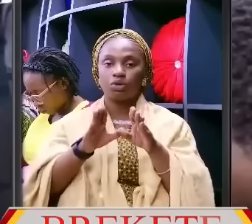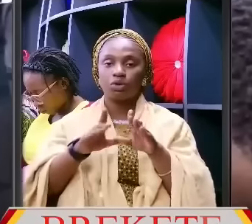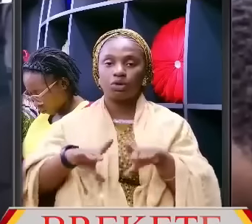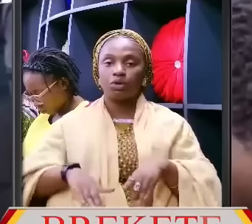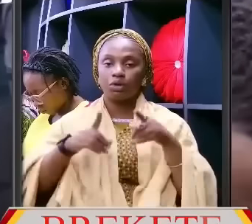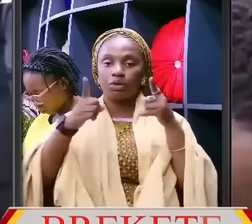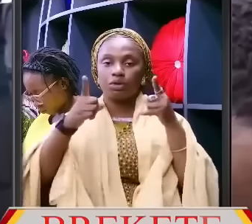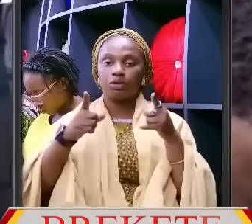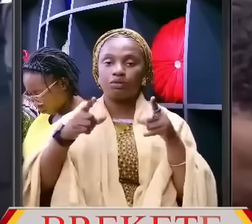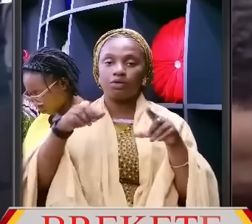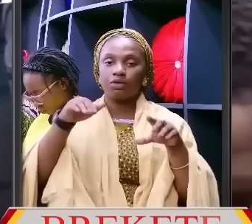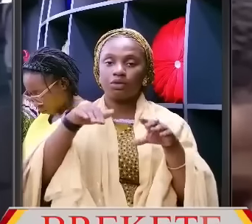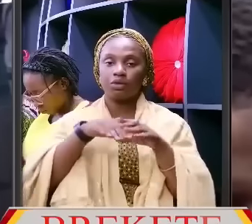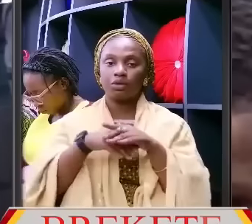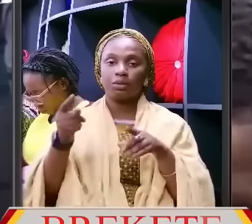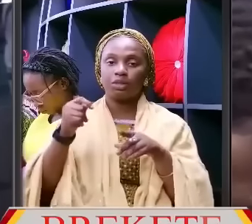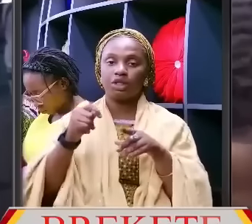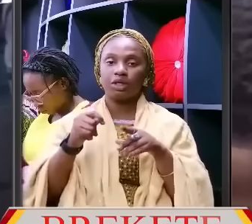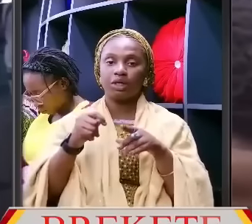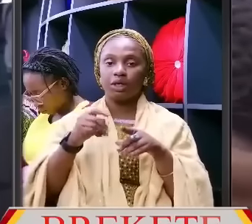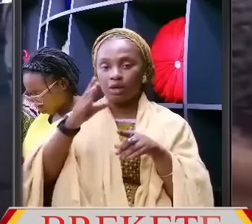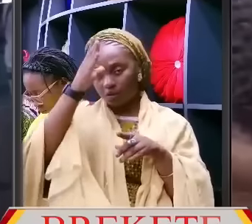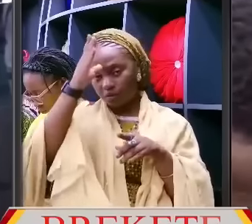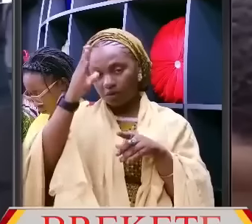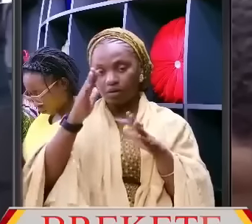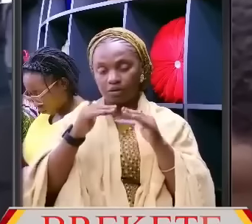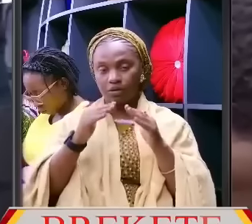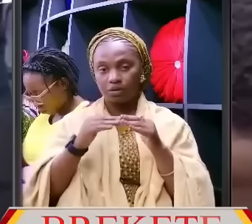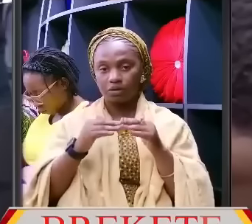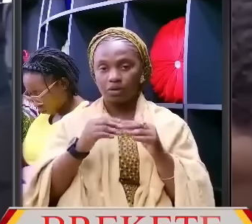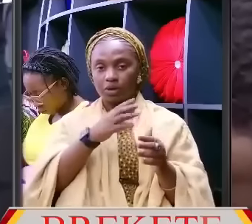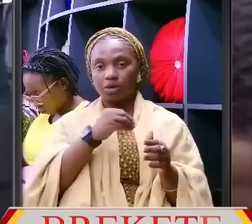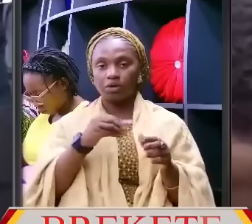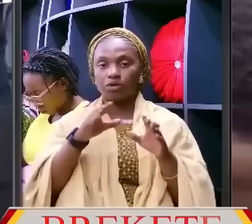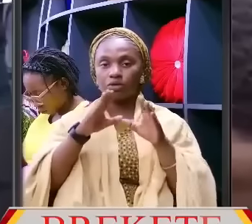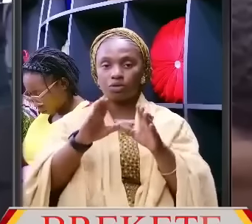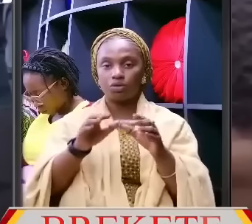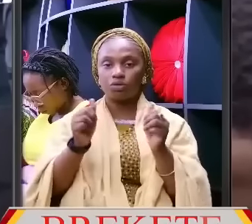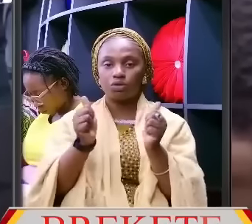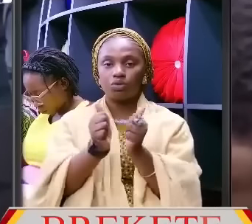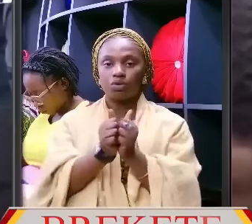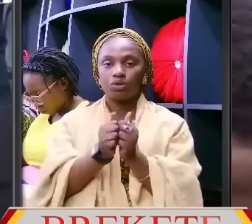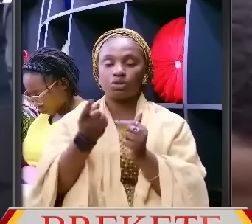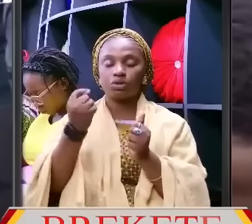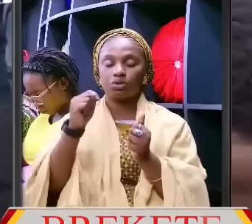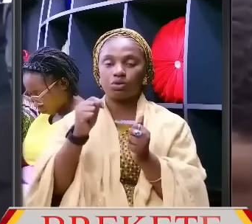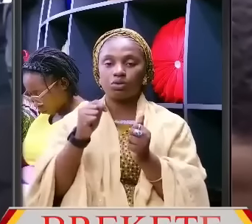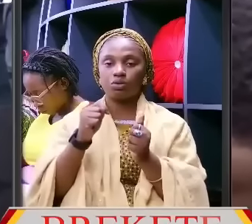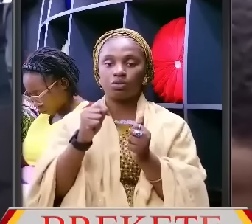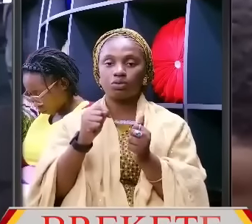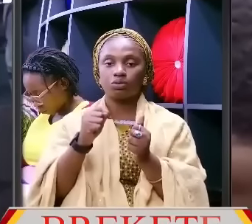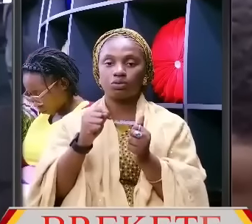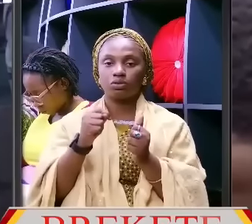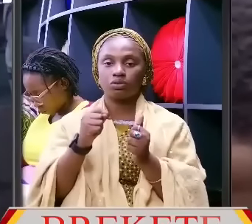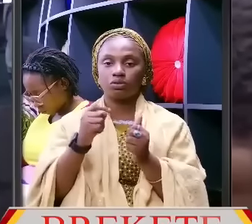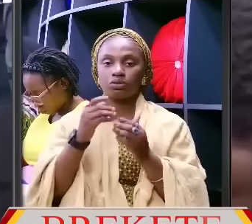uguani ramen me ya no. Then him should continue with his own room that their father gave him.